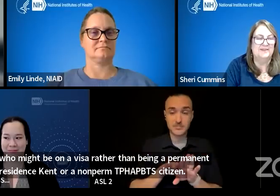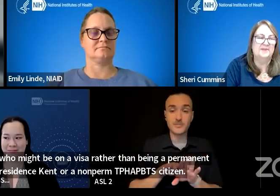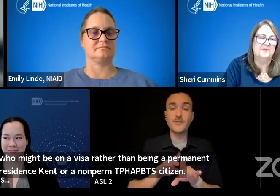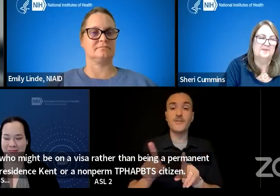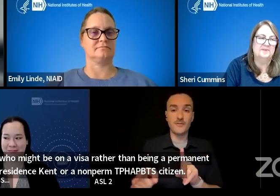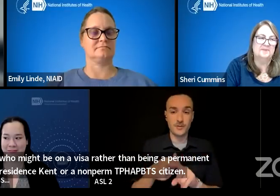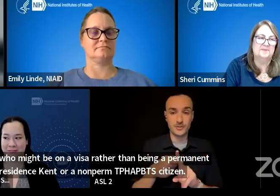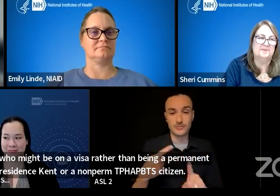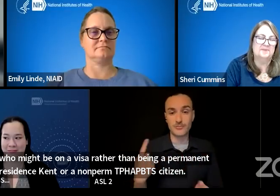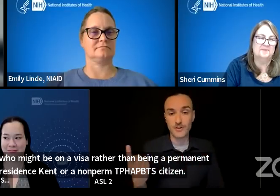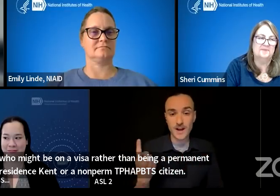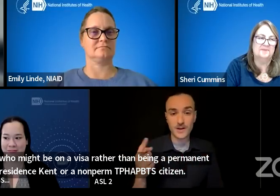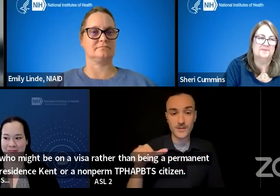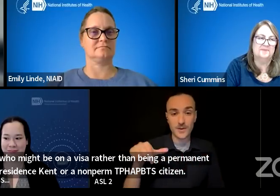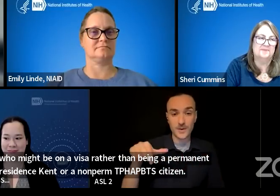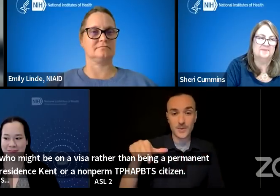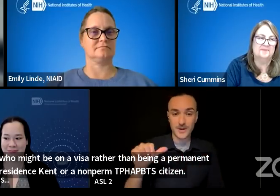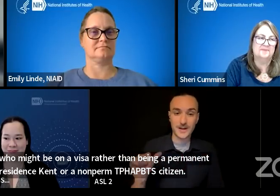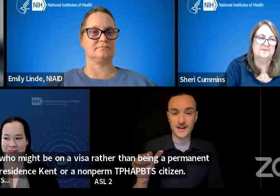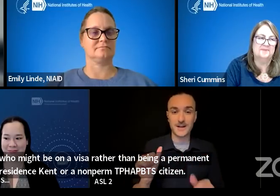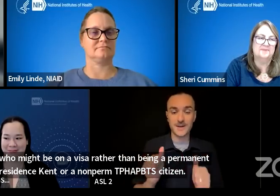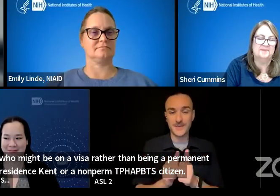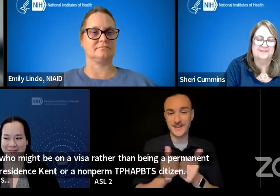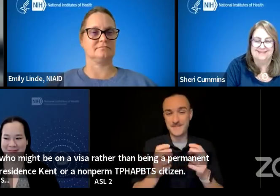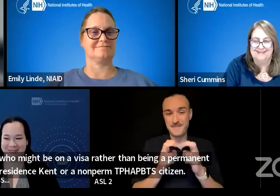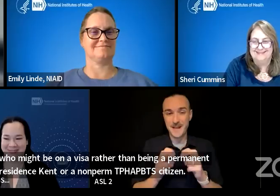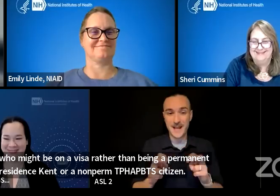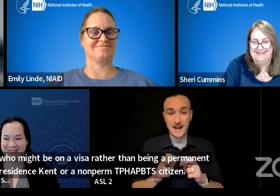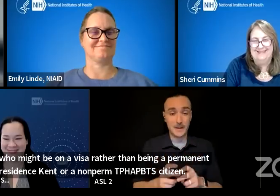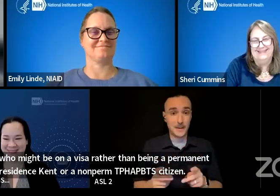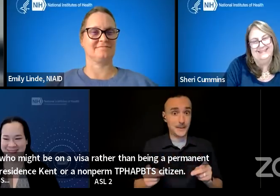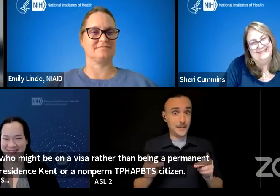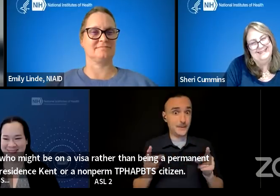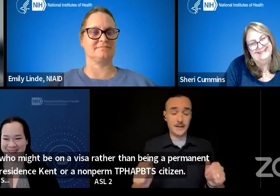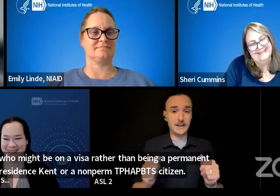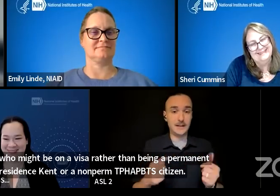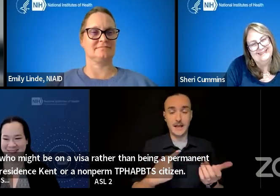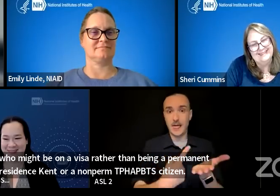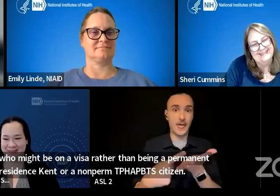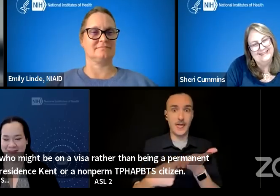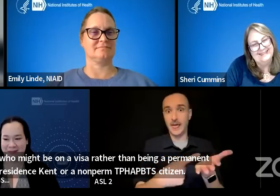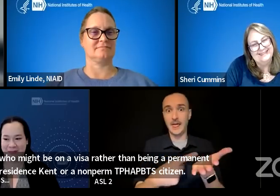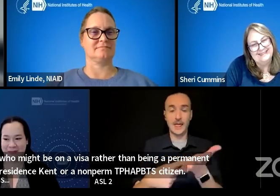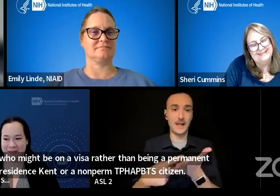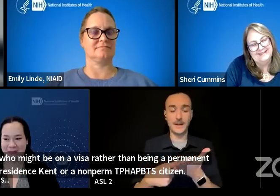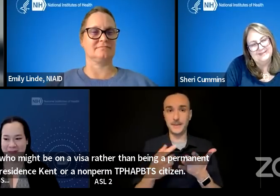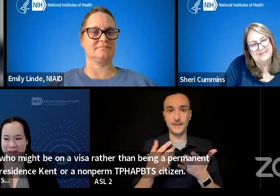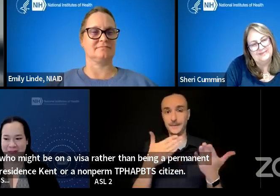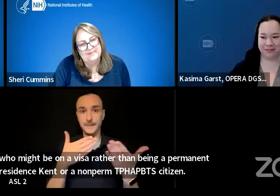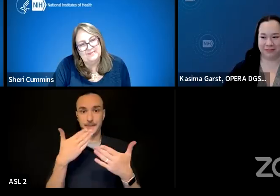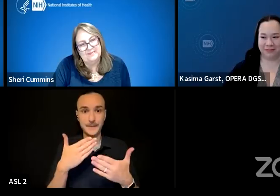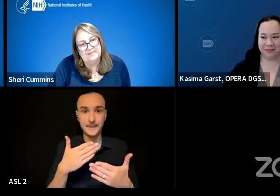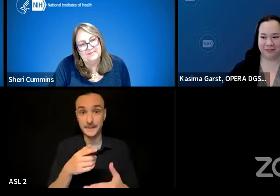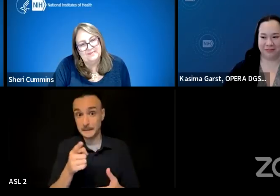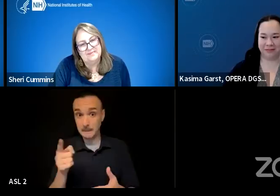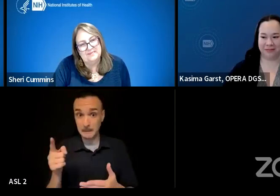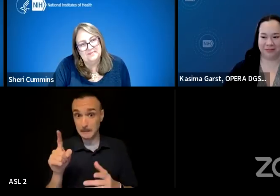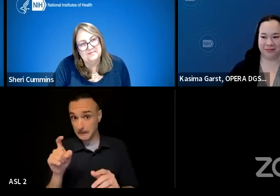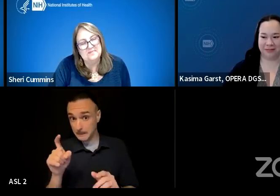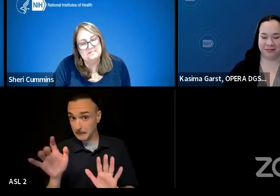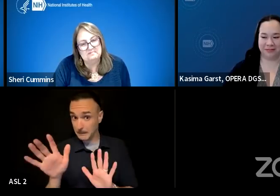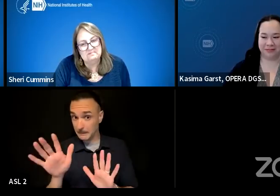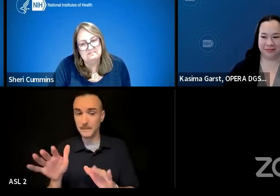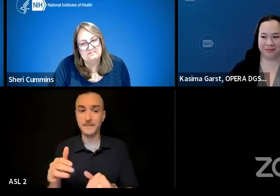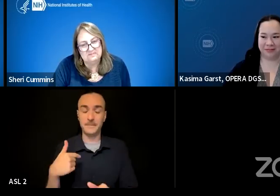panel. That went pretty fast for me. I'm not sure about you all out there, but it did for me. And